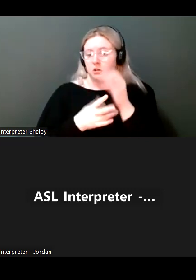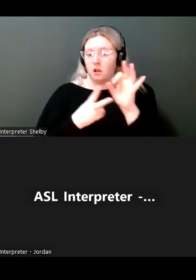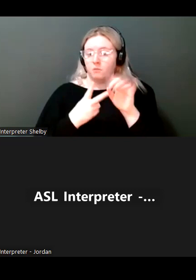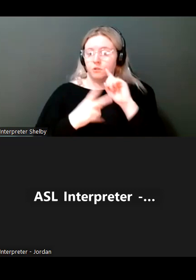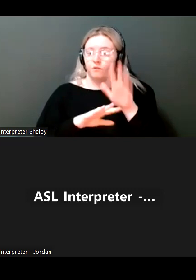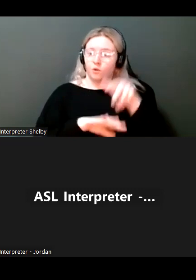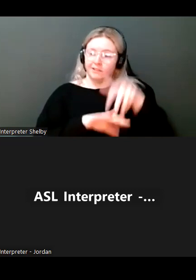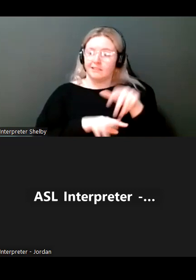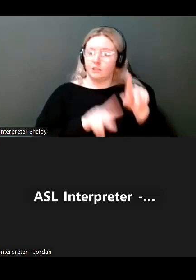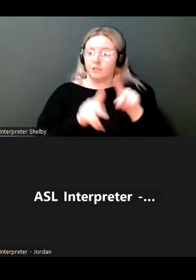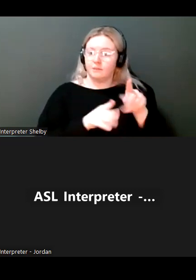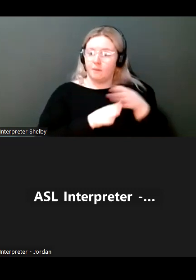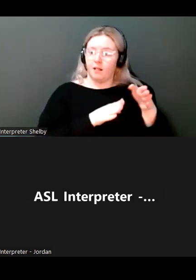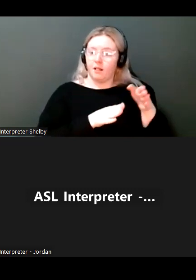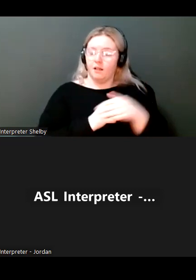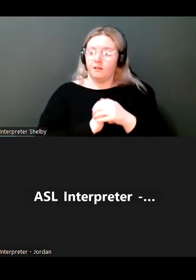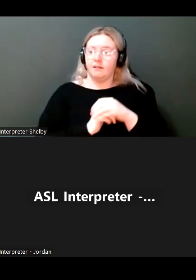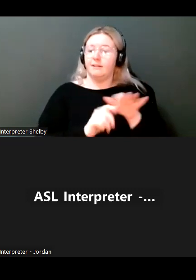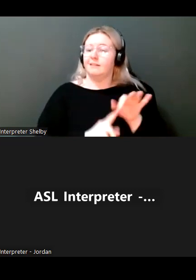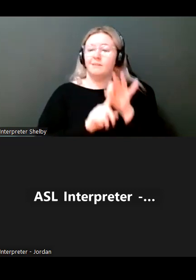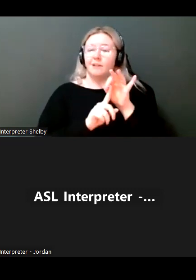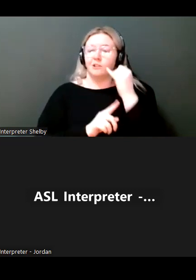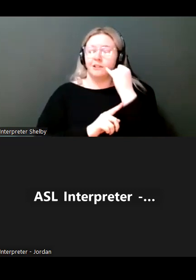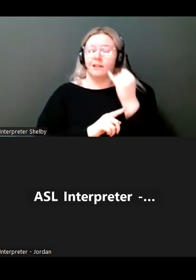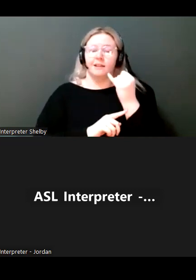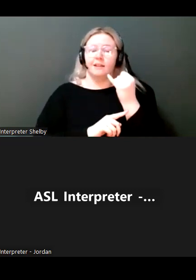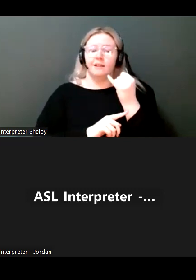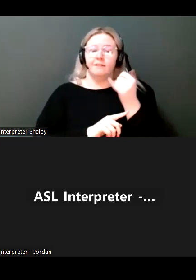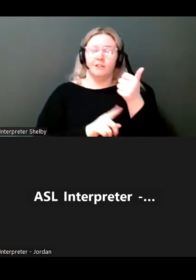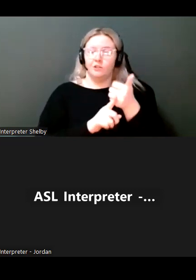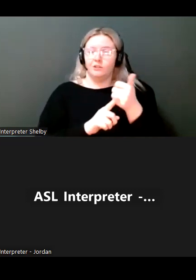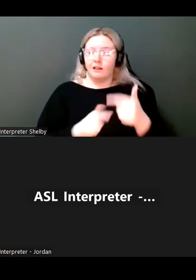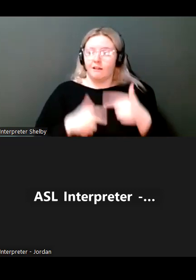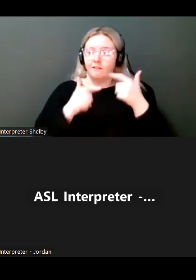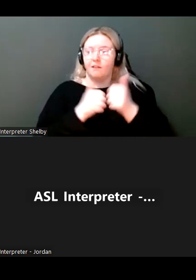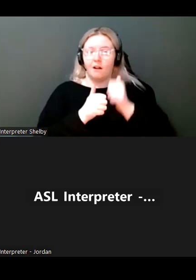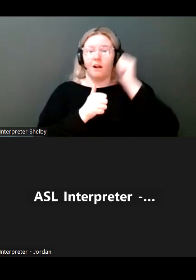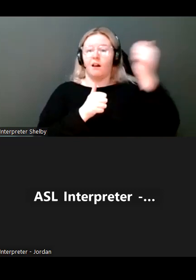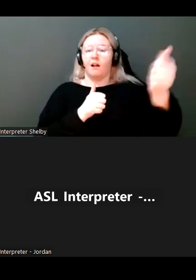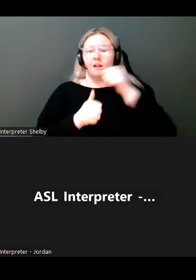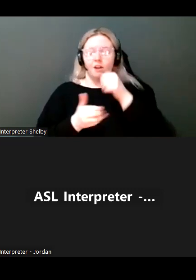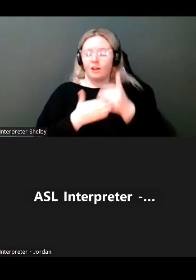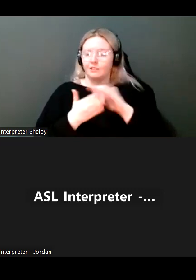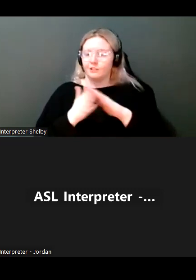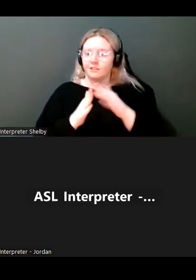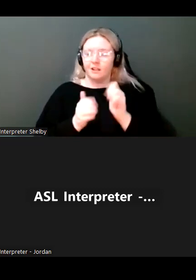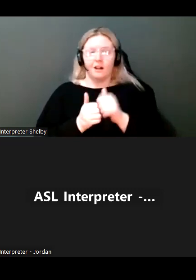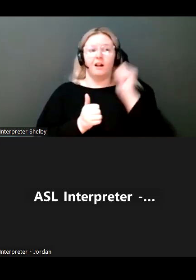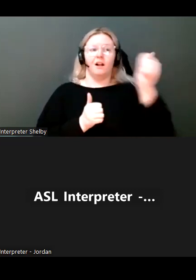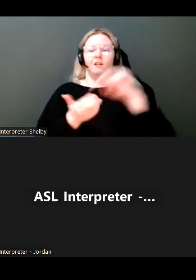Indigenous folk, especially when you're in more rural or remote communities, and there may not be a lot of